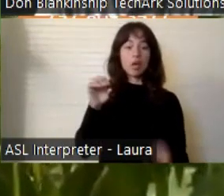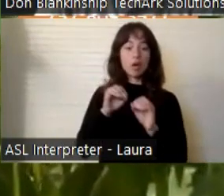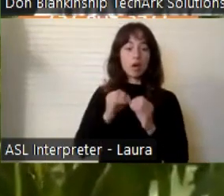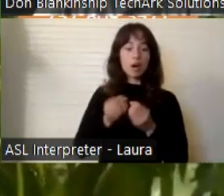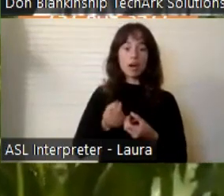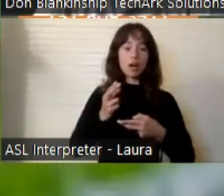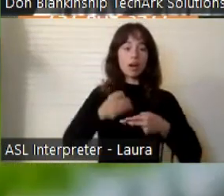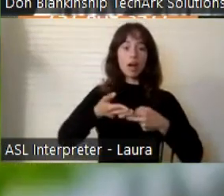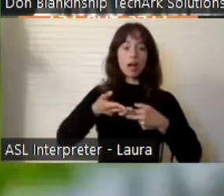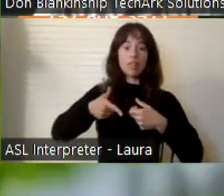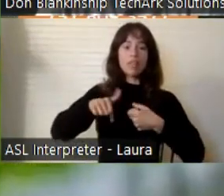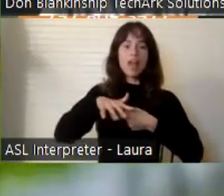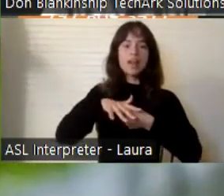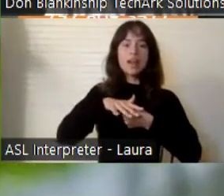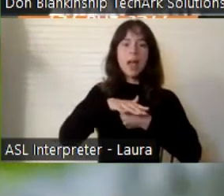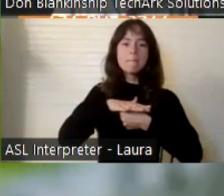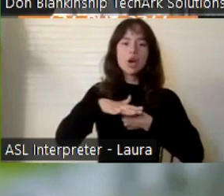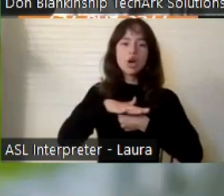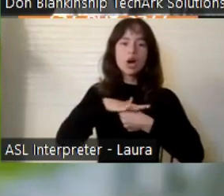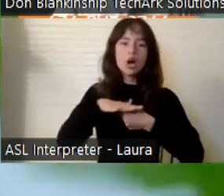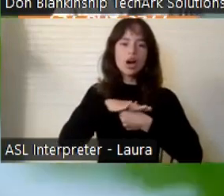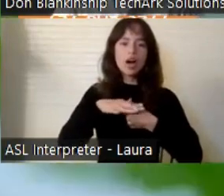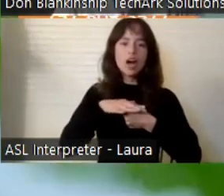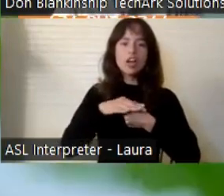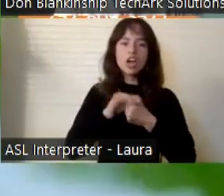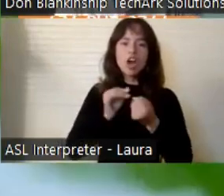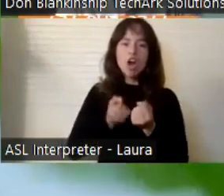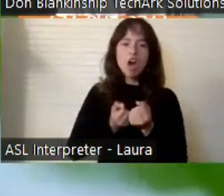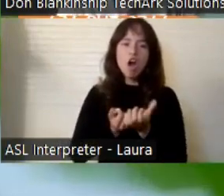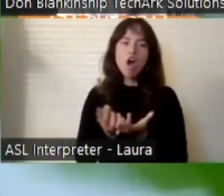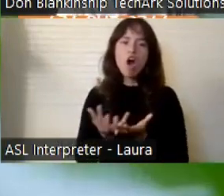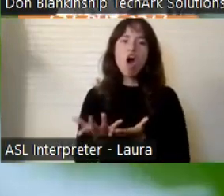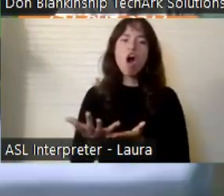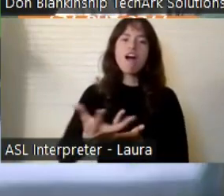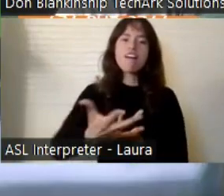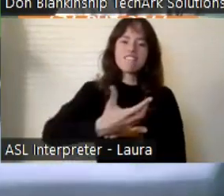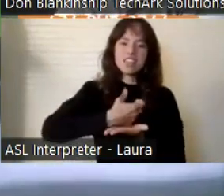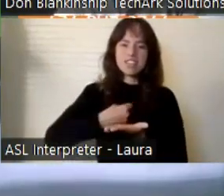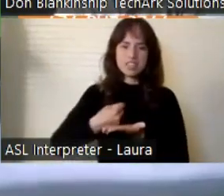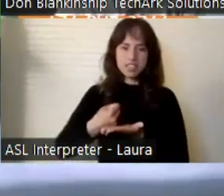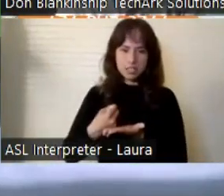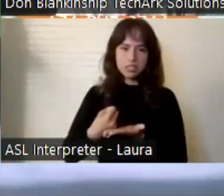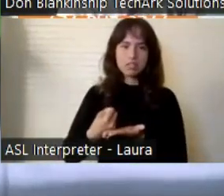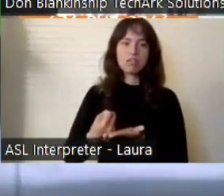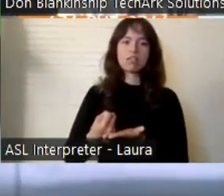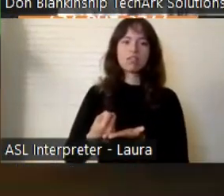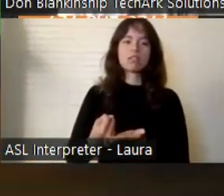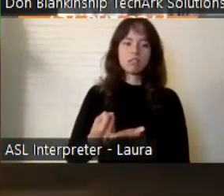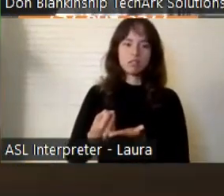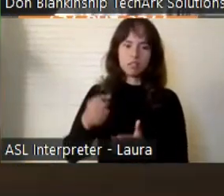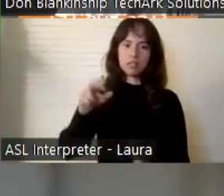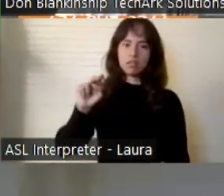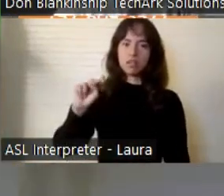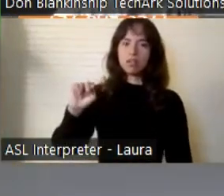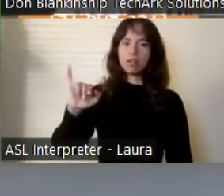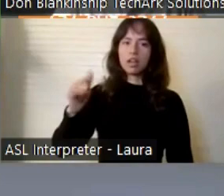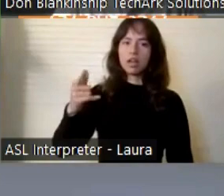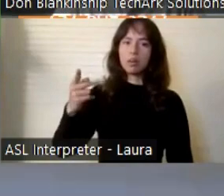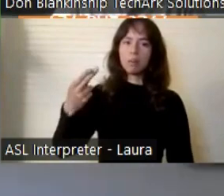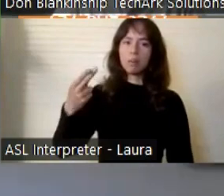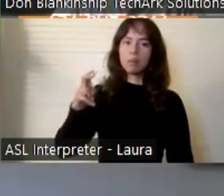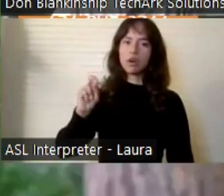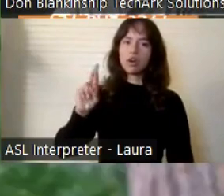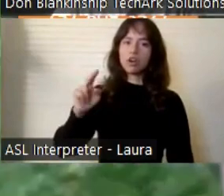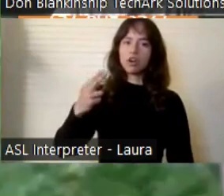familiar with HelloFresh, it's a local / regional version of HelloFresh, where Neighborhood Harvest partners with local